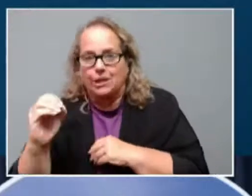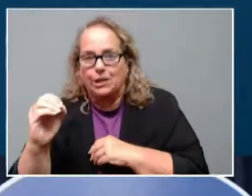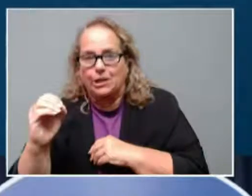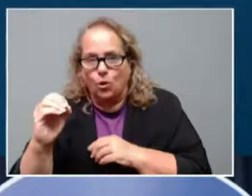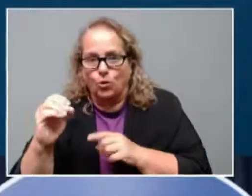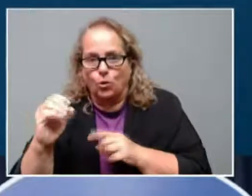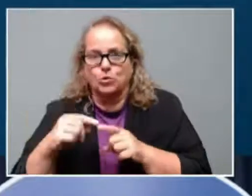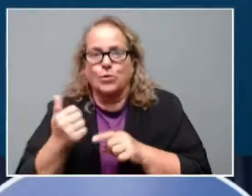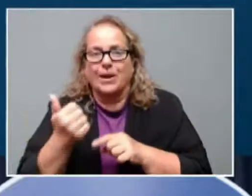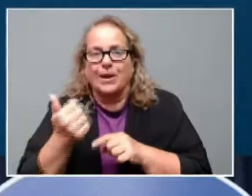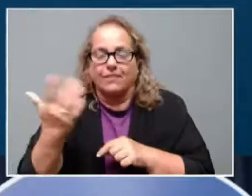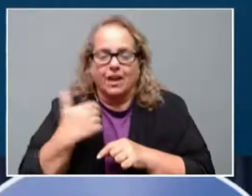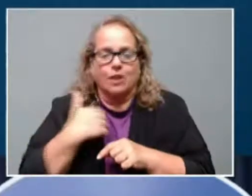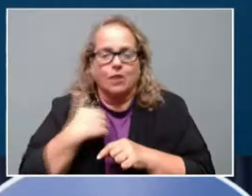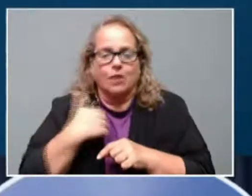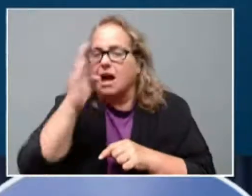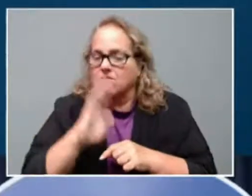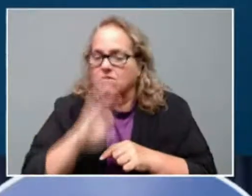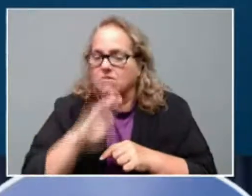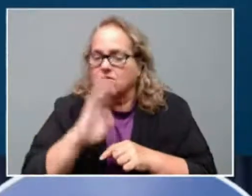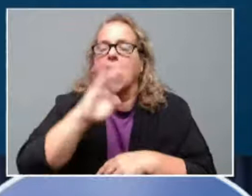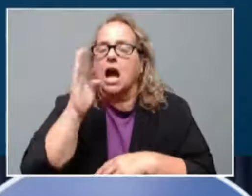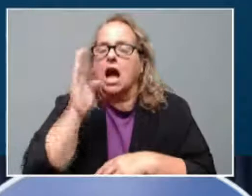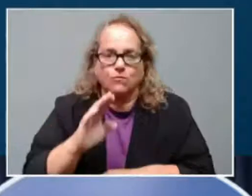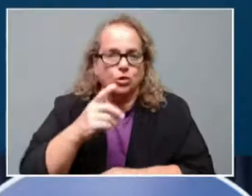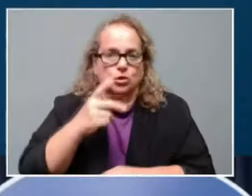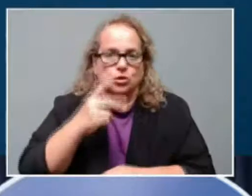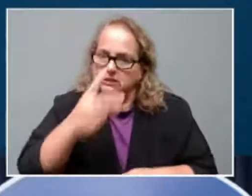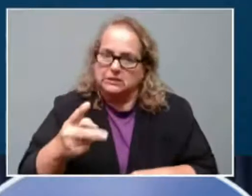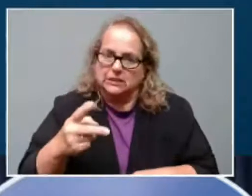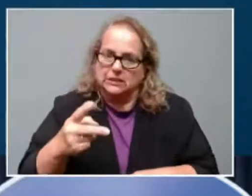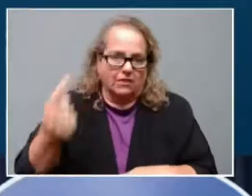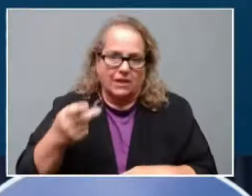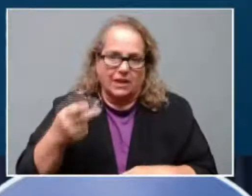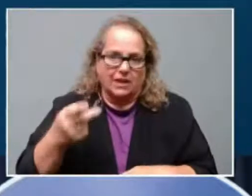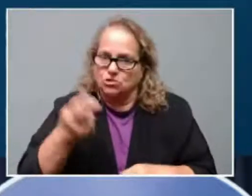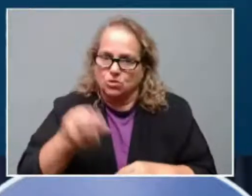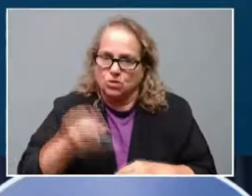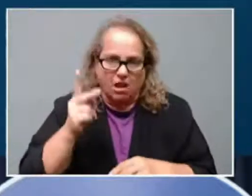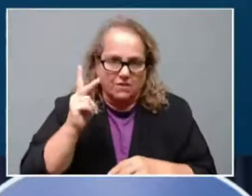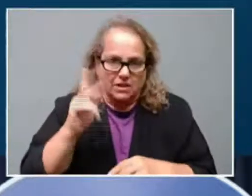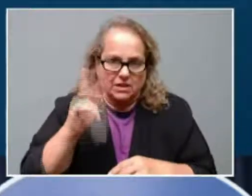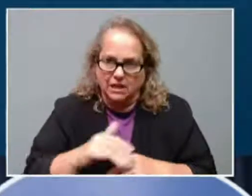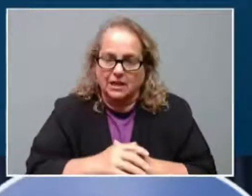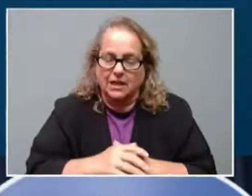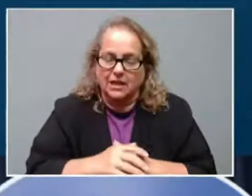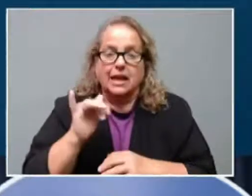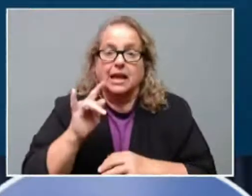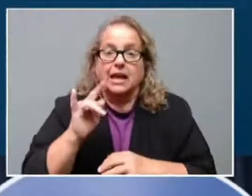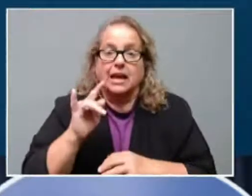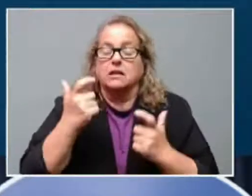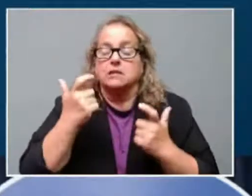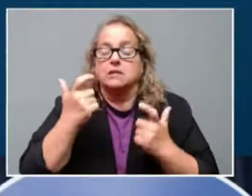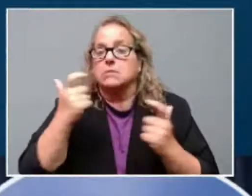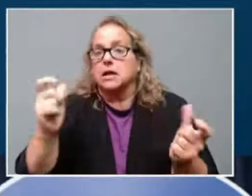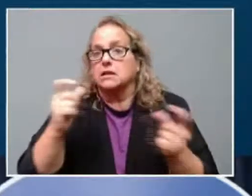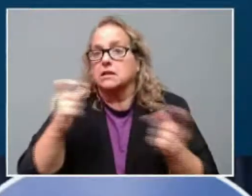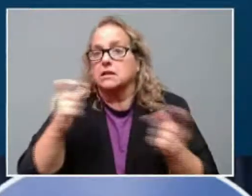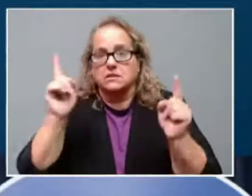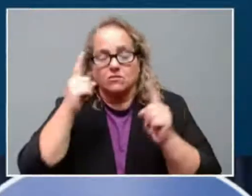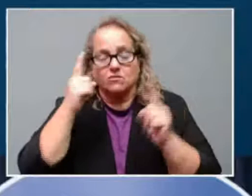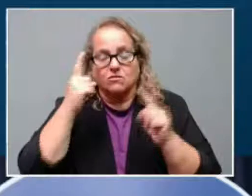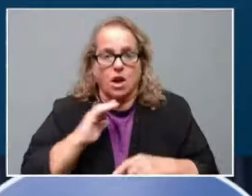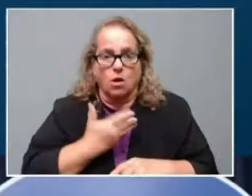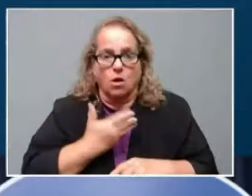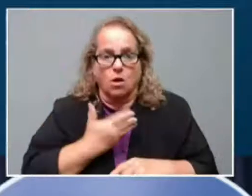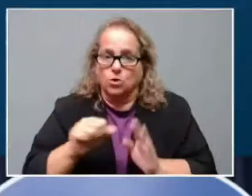ever seen in the history of the Commonwealth. It is a monumental achievement for our state, which